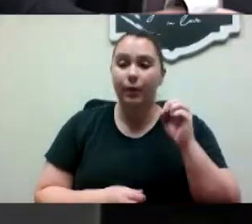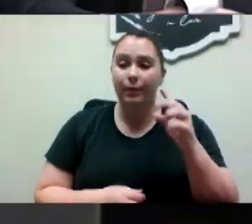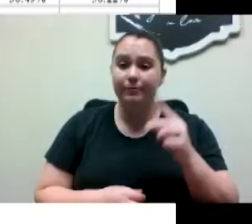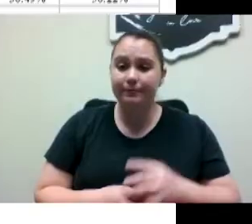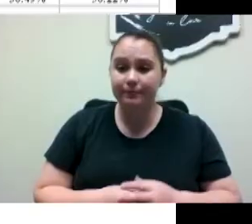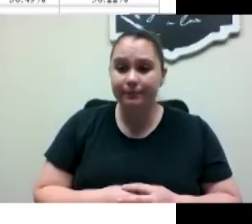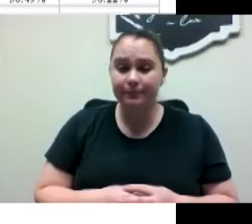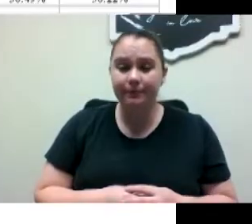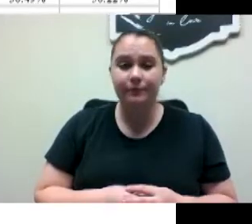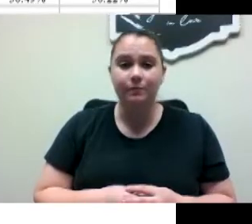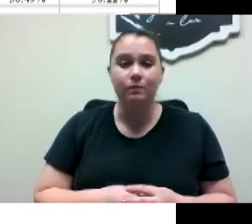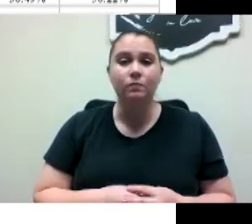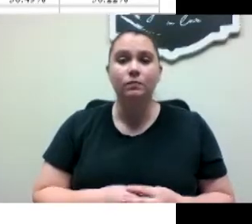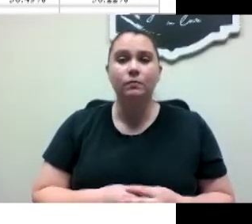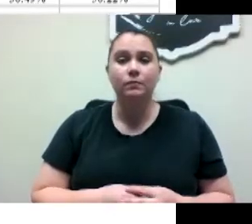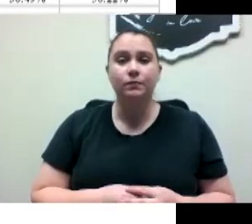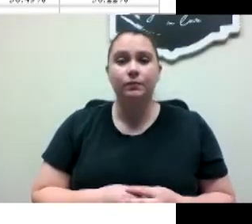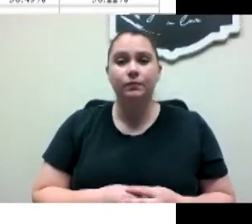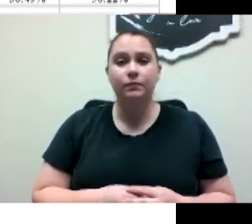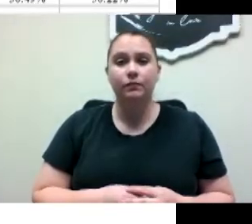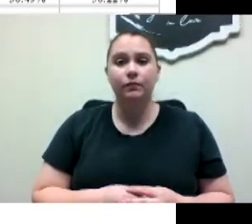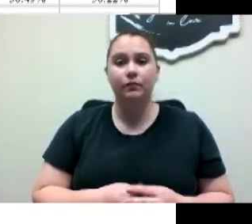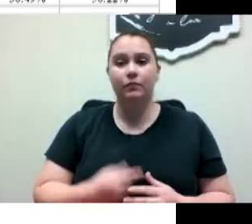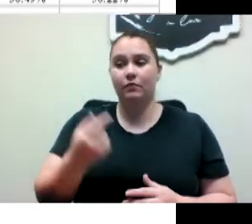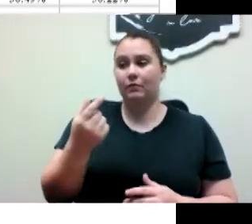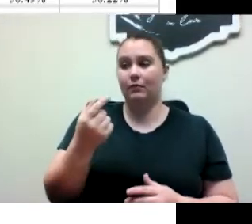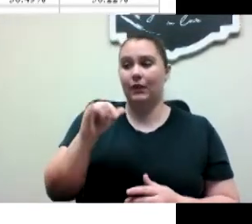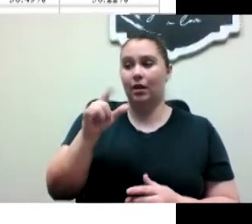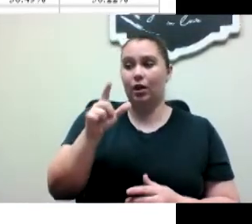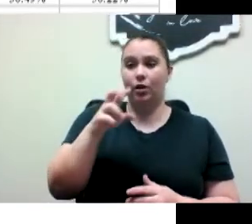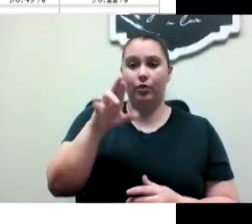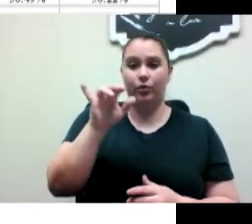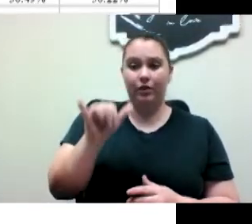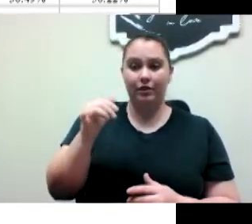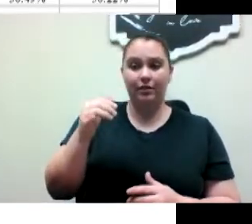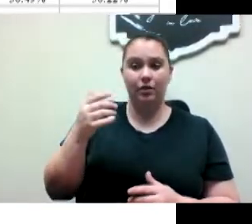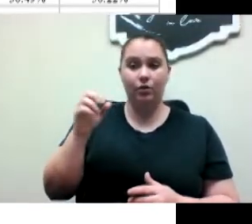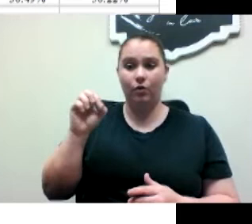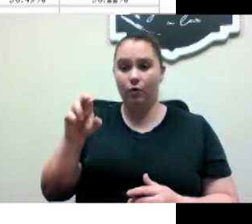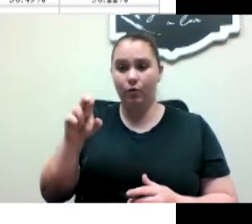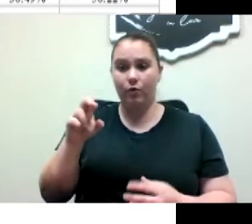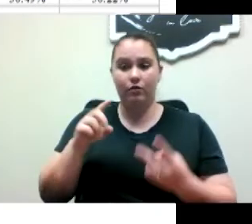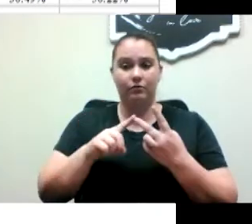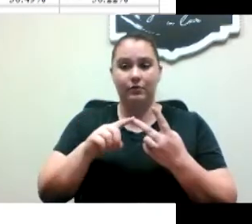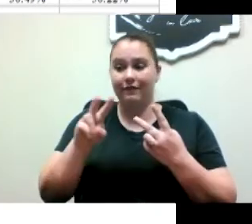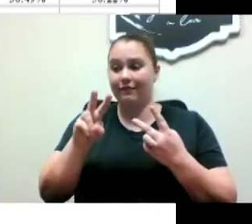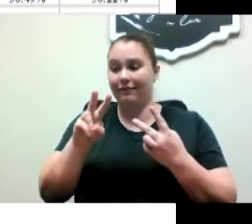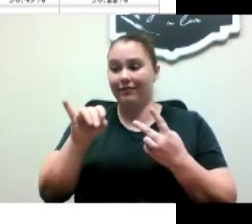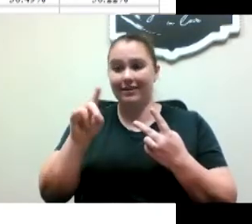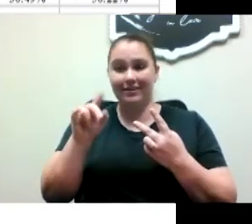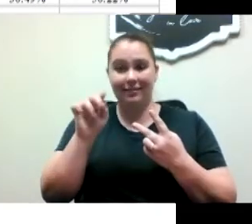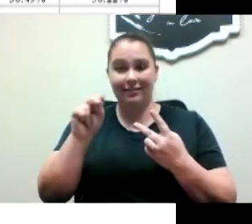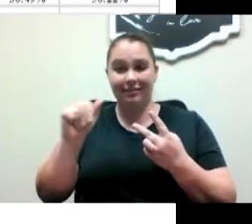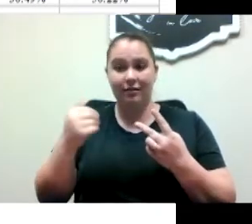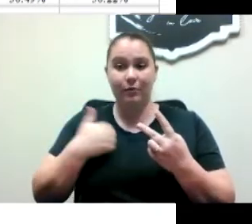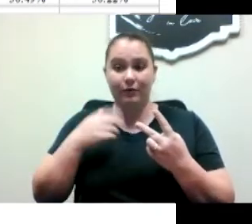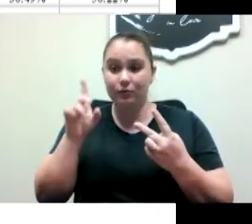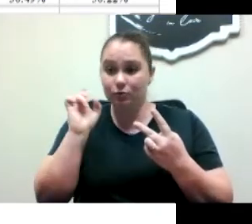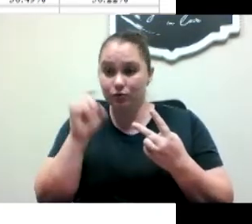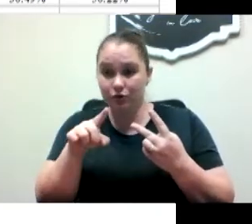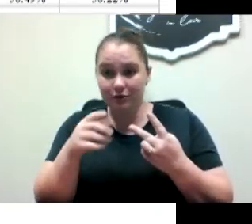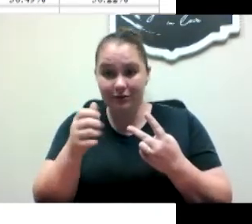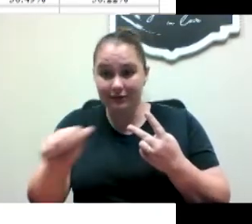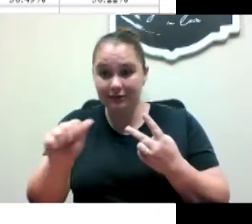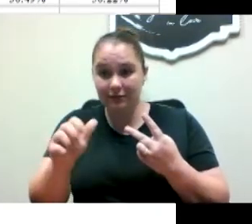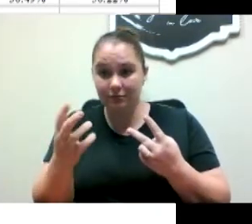right. Well, Mr. Guillory or Mr. Vidania, you have any questions?